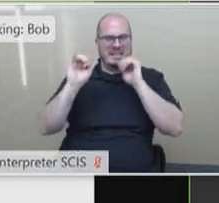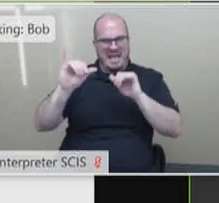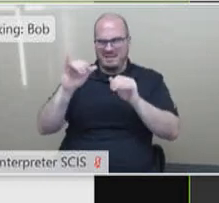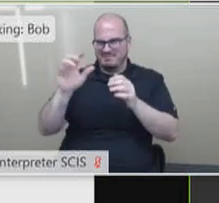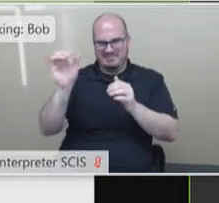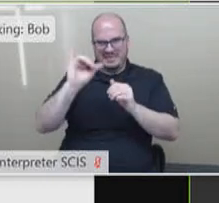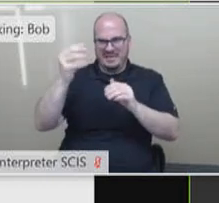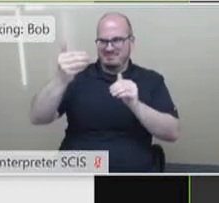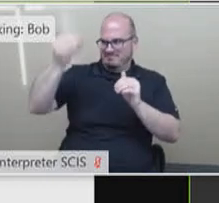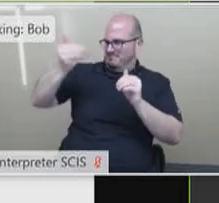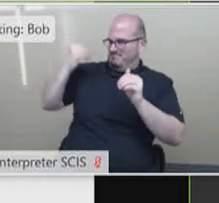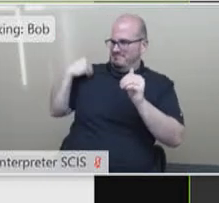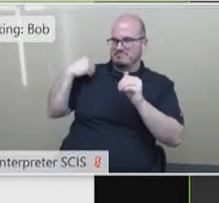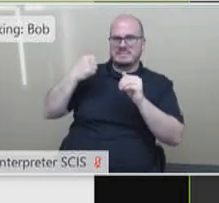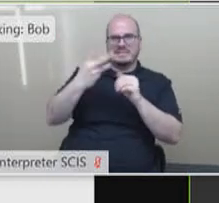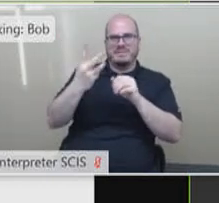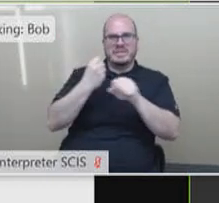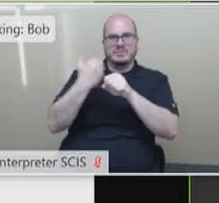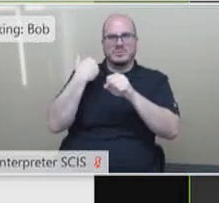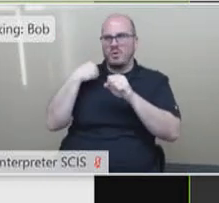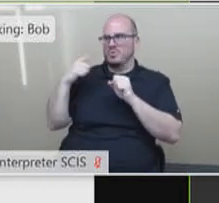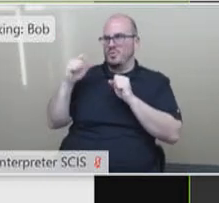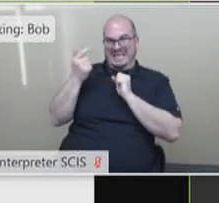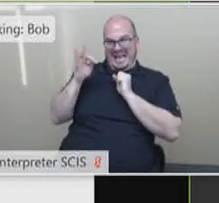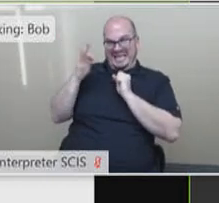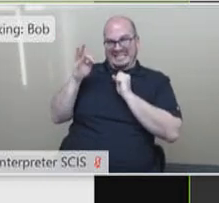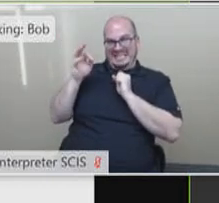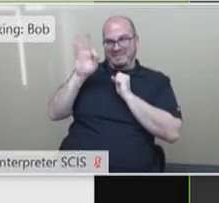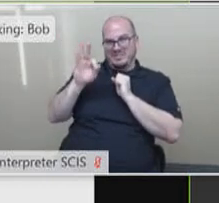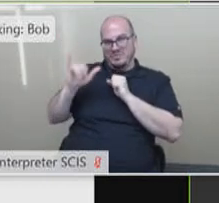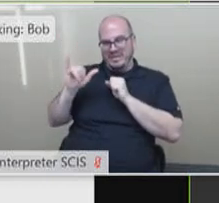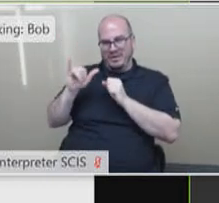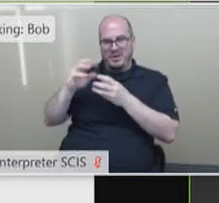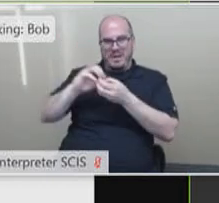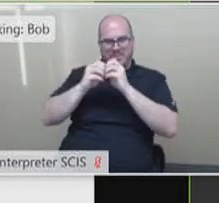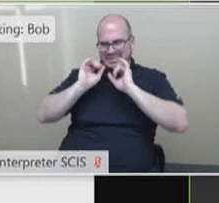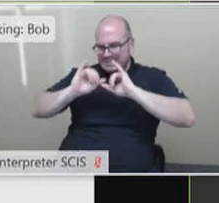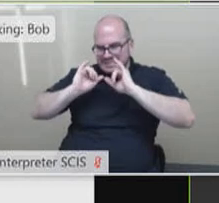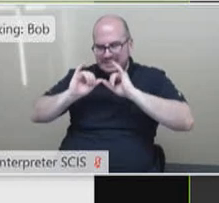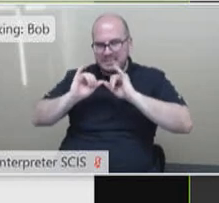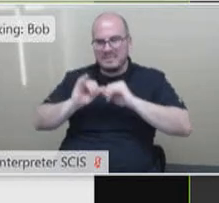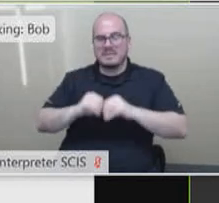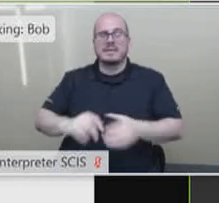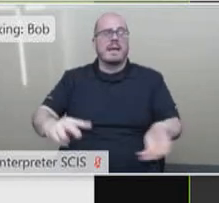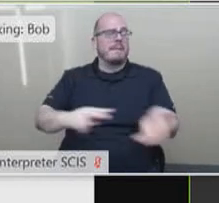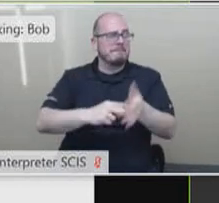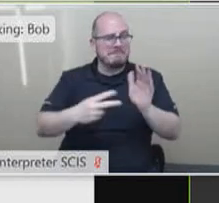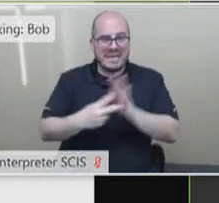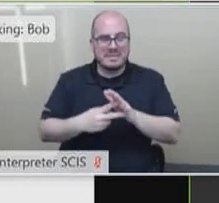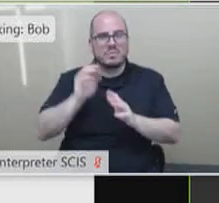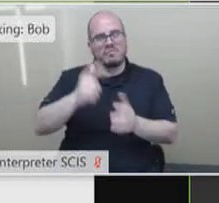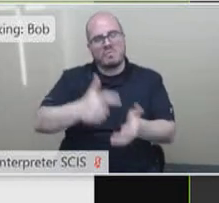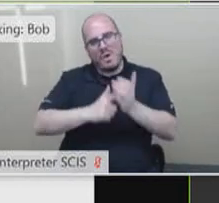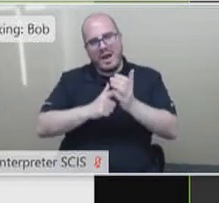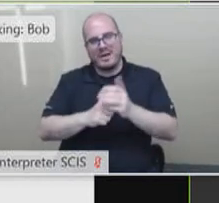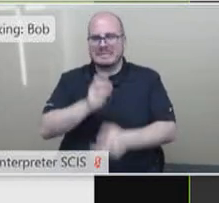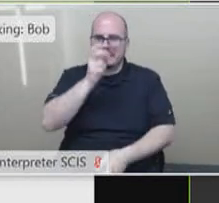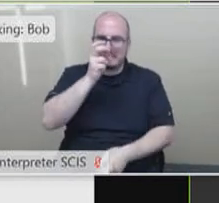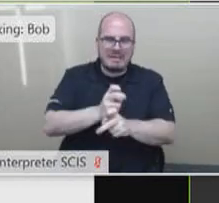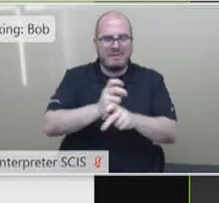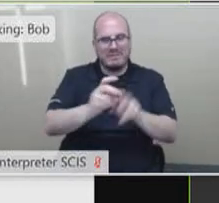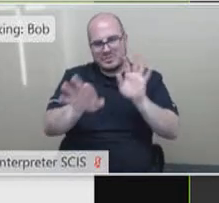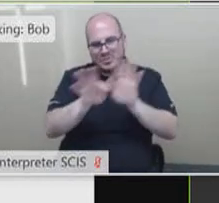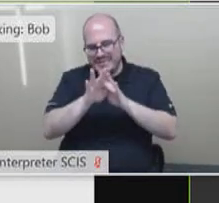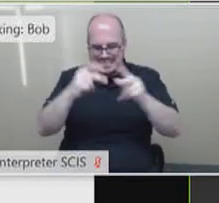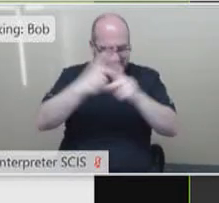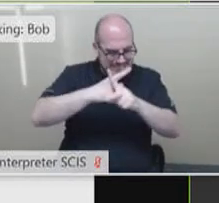levels in terms of revenue. So, it will require difficult choices from us. All options will remain on the